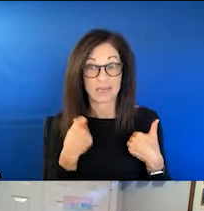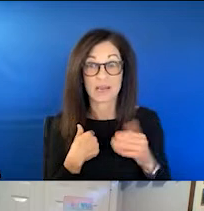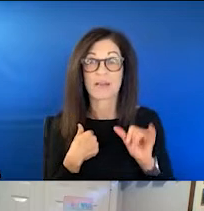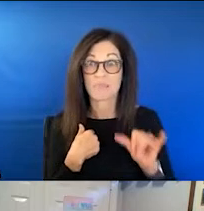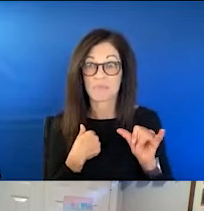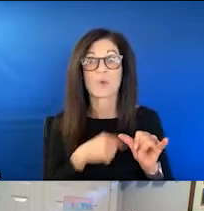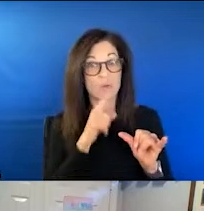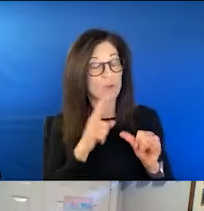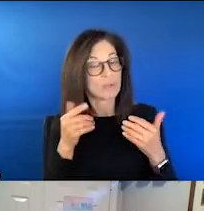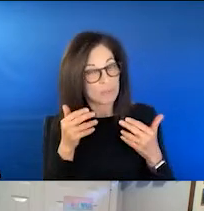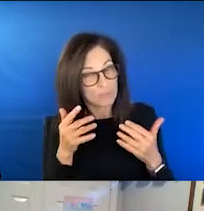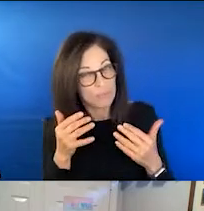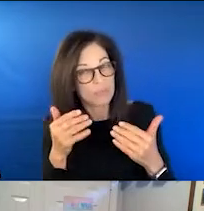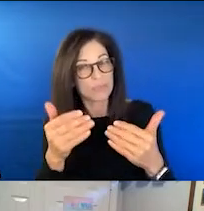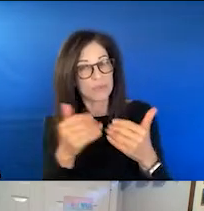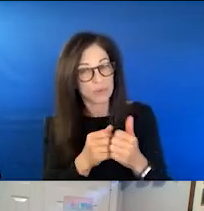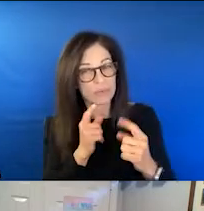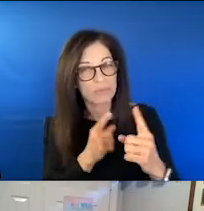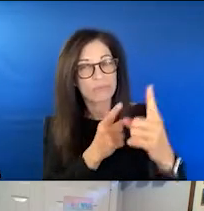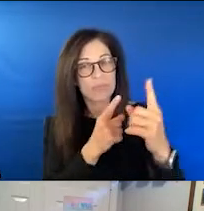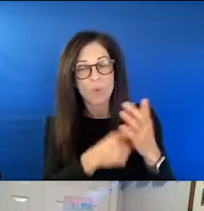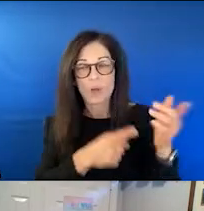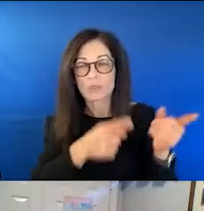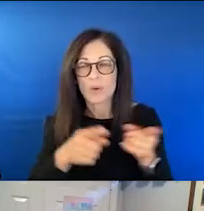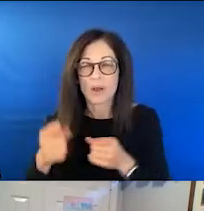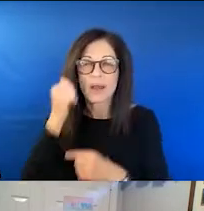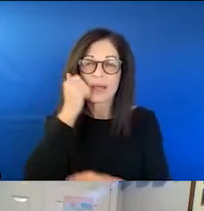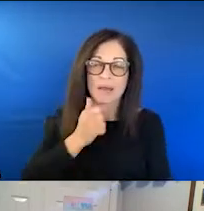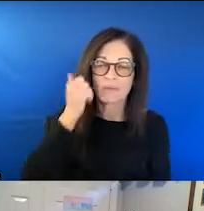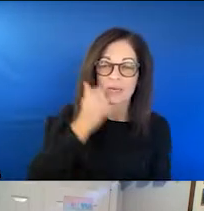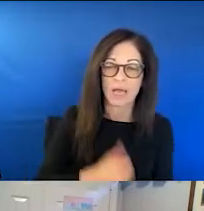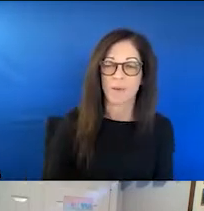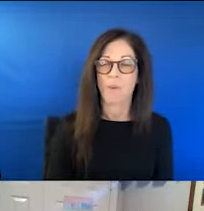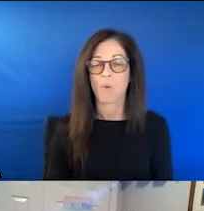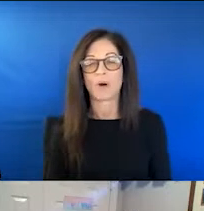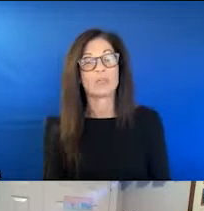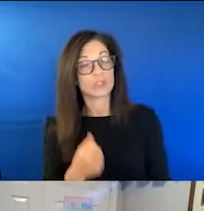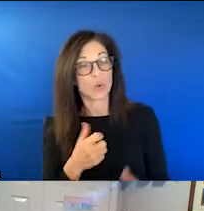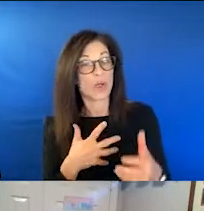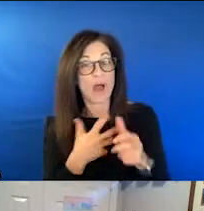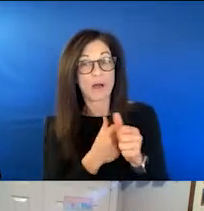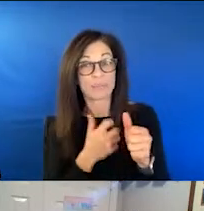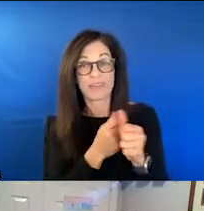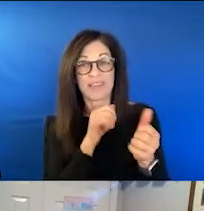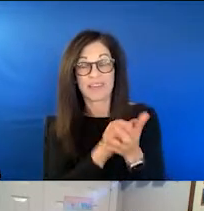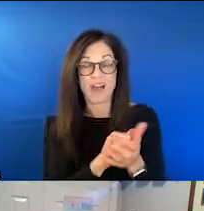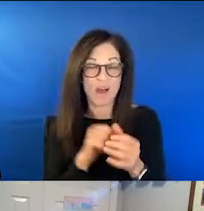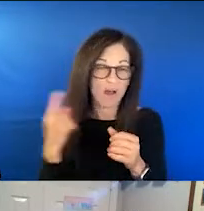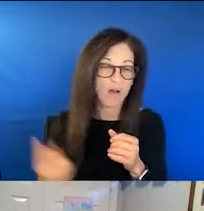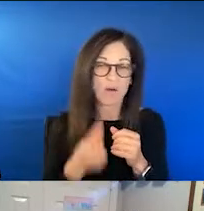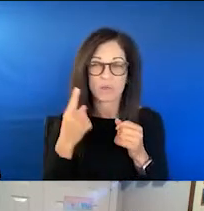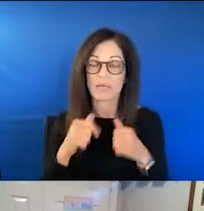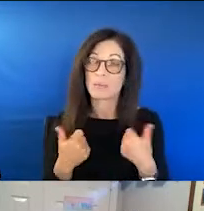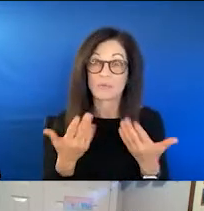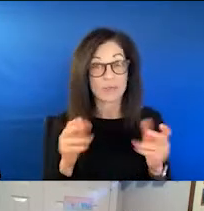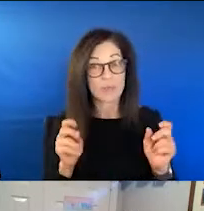moving in accordance with what is happening every day. So it's updated constantly, and it gives you the opportunity to